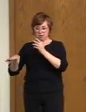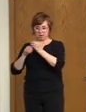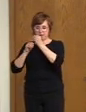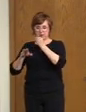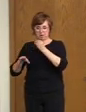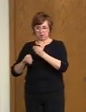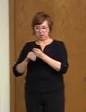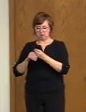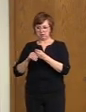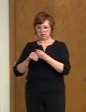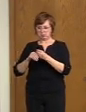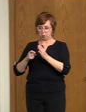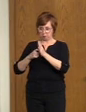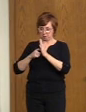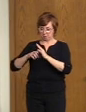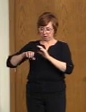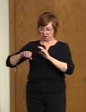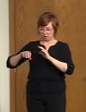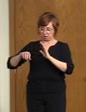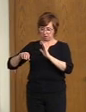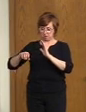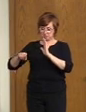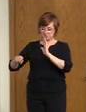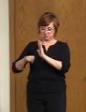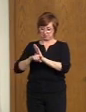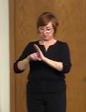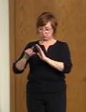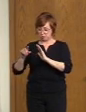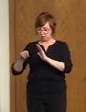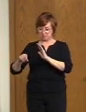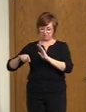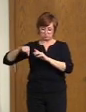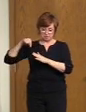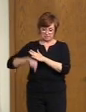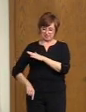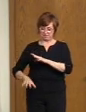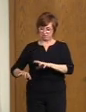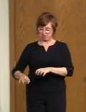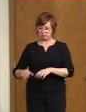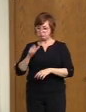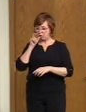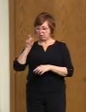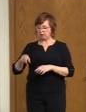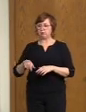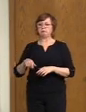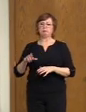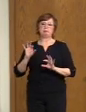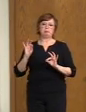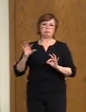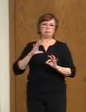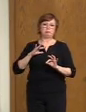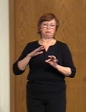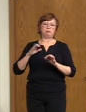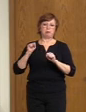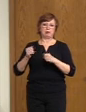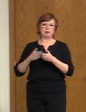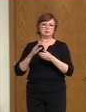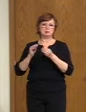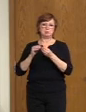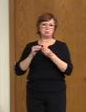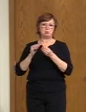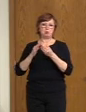to spread out, as we do for our normal immunization programs across the province on an annual basis, to make sure that we can get